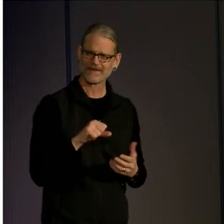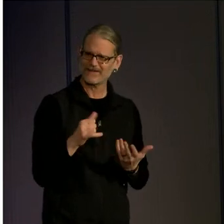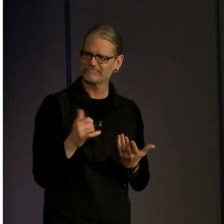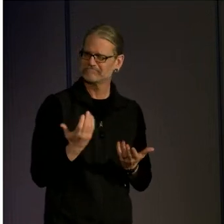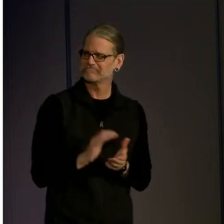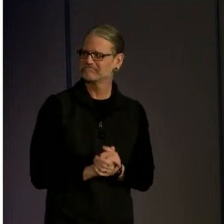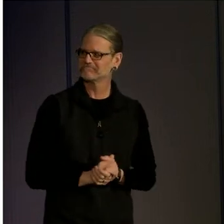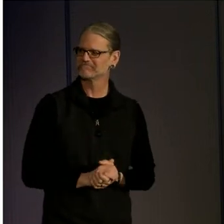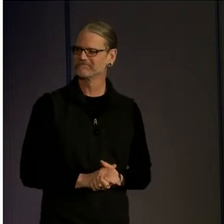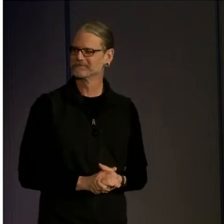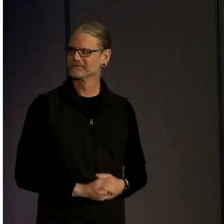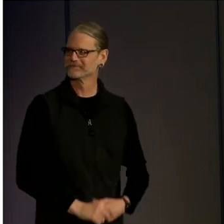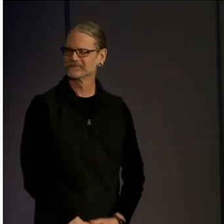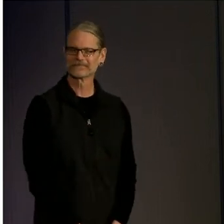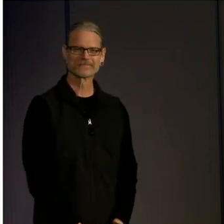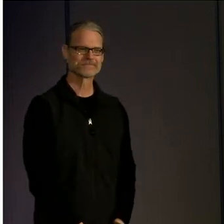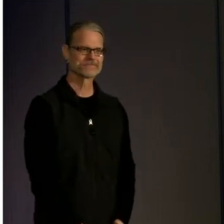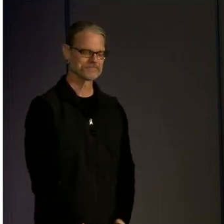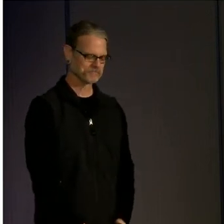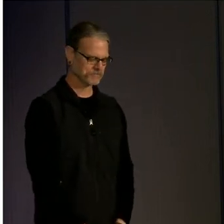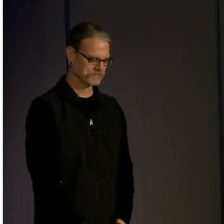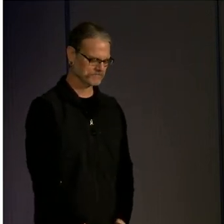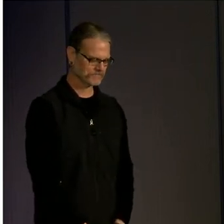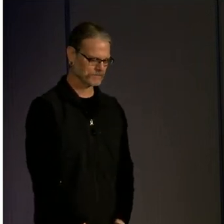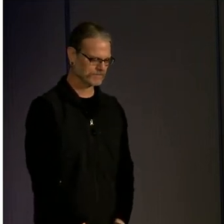What else do you have?